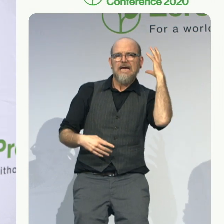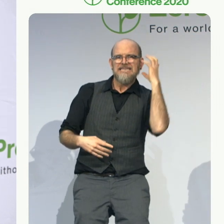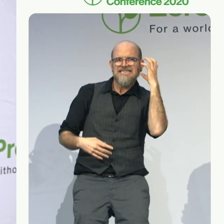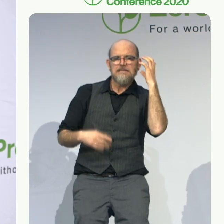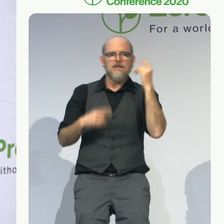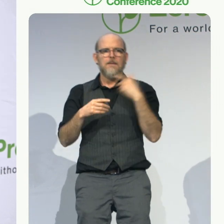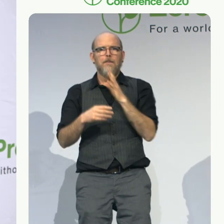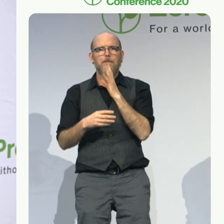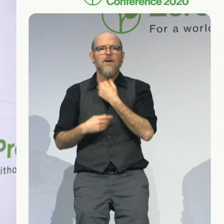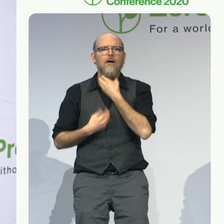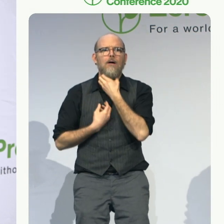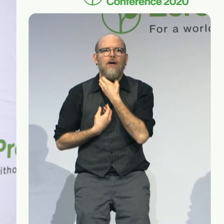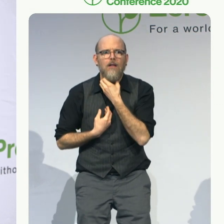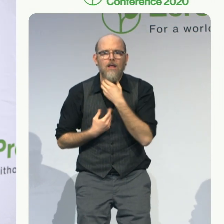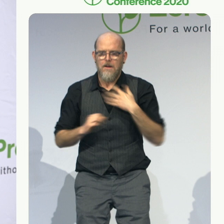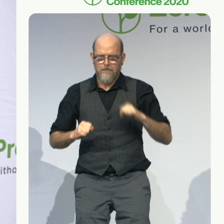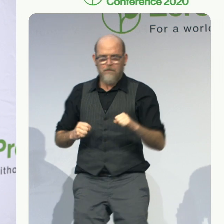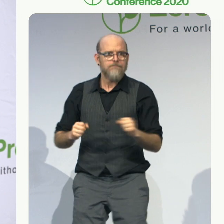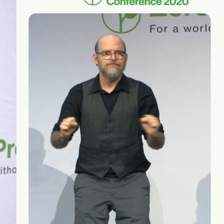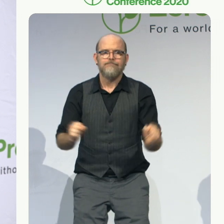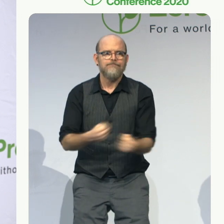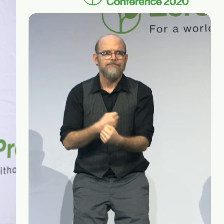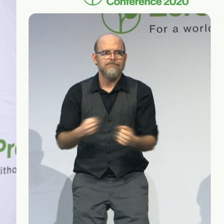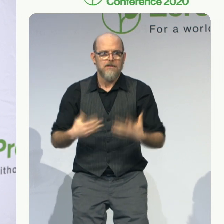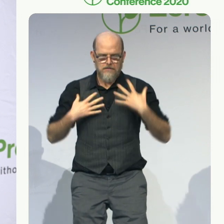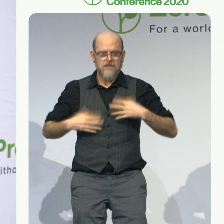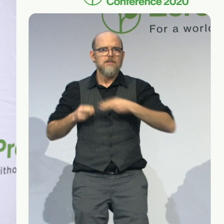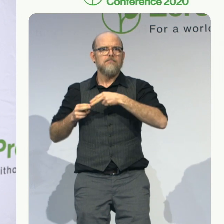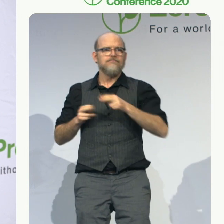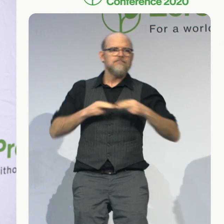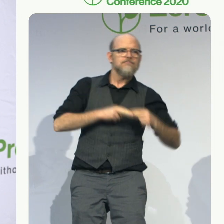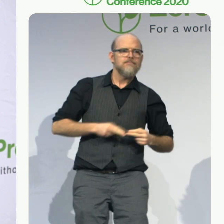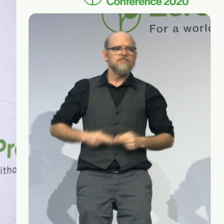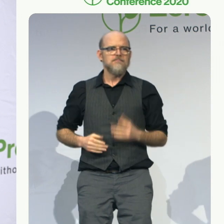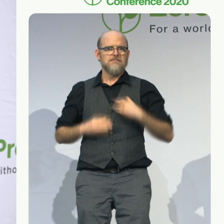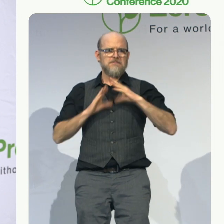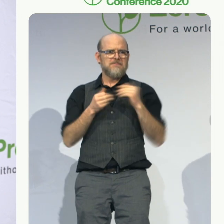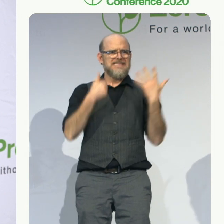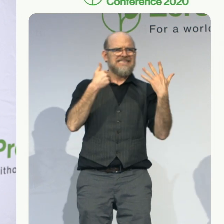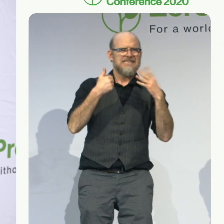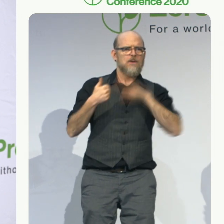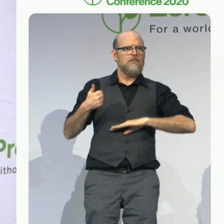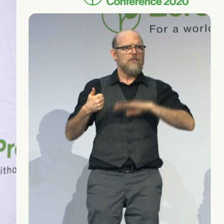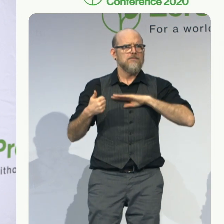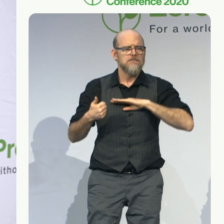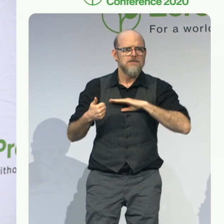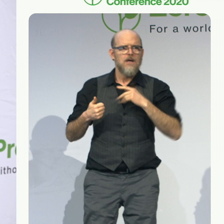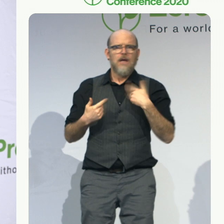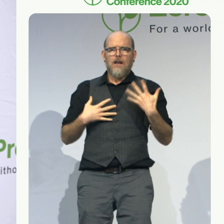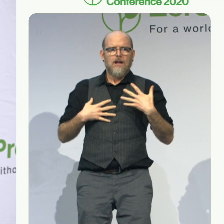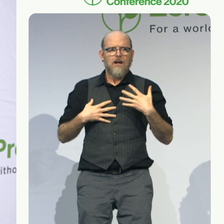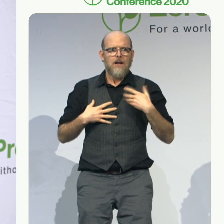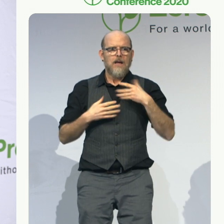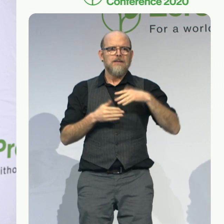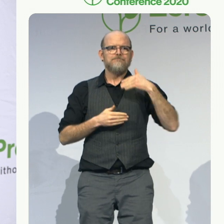mobility. I began forming sentences at the age of 6. I stood for the first time with the aid